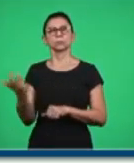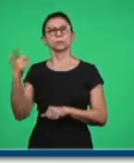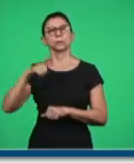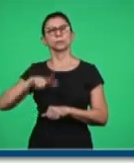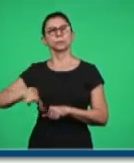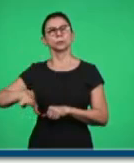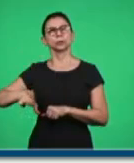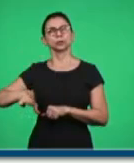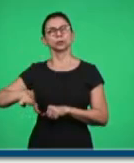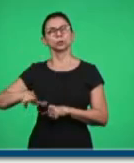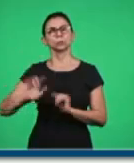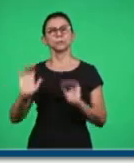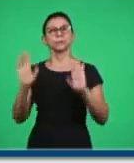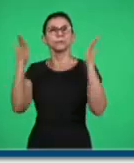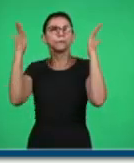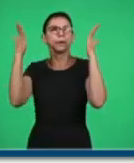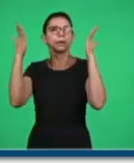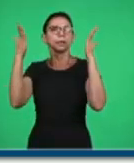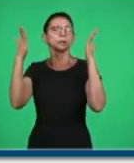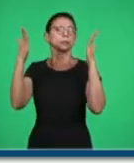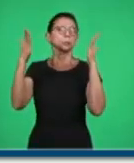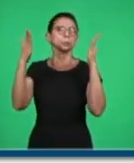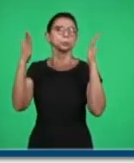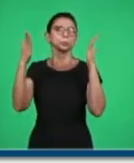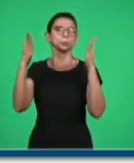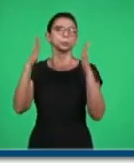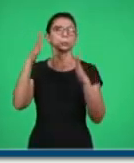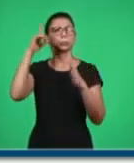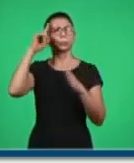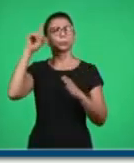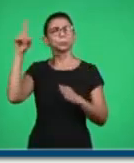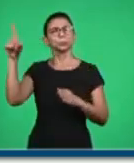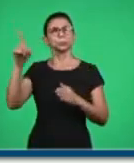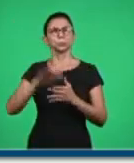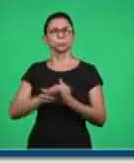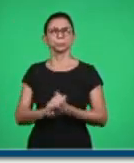We're going to retransmit the event on the day